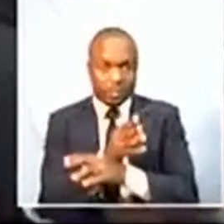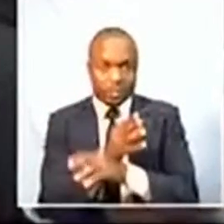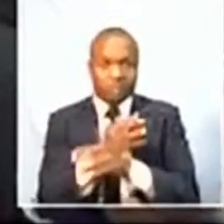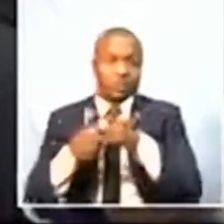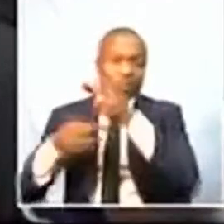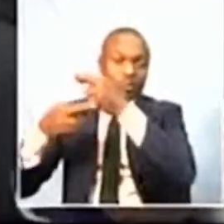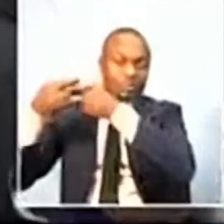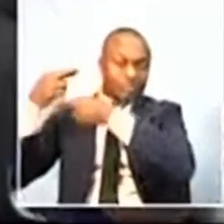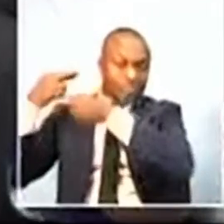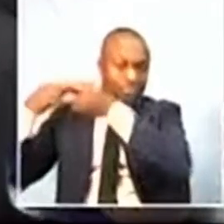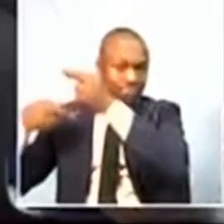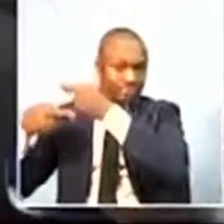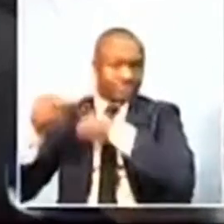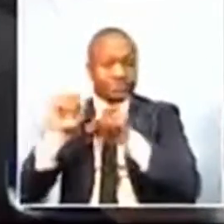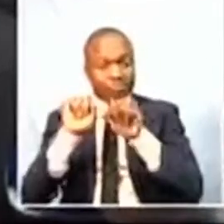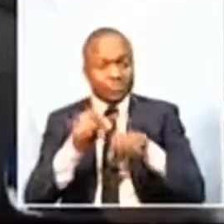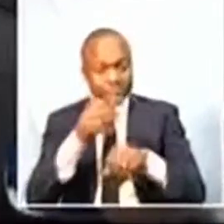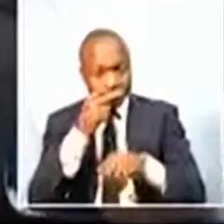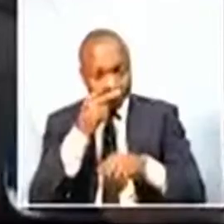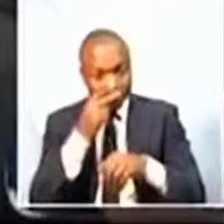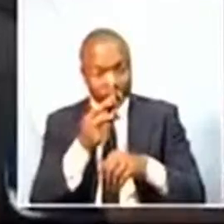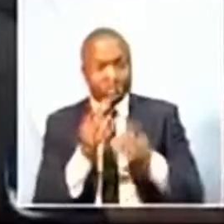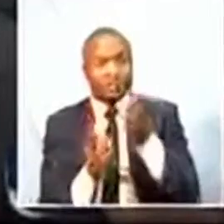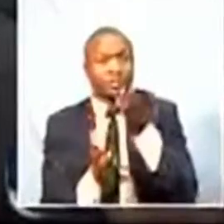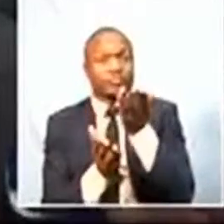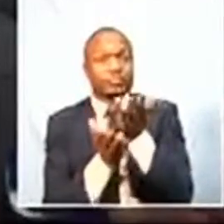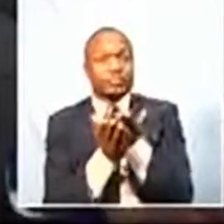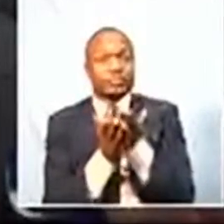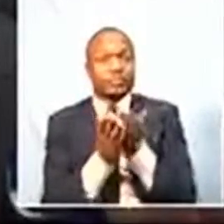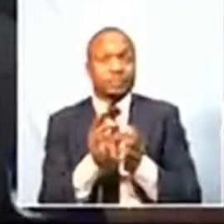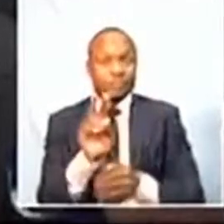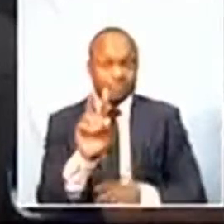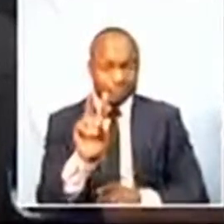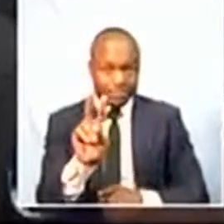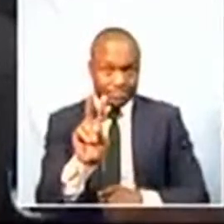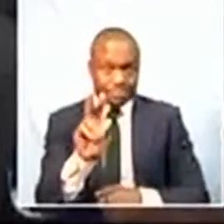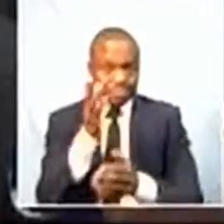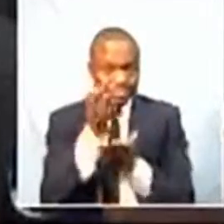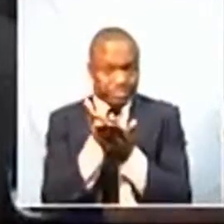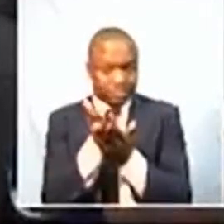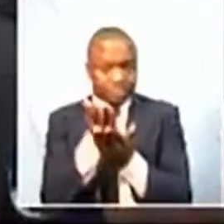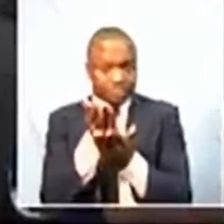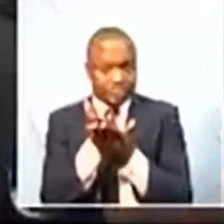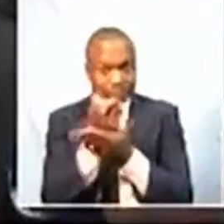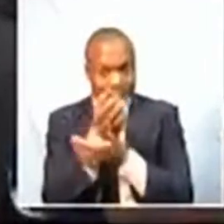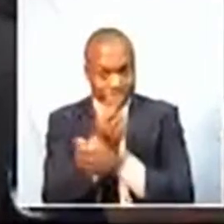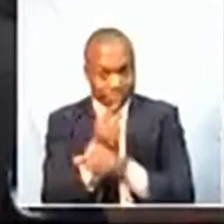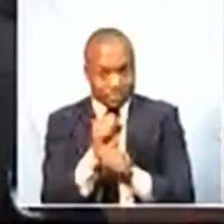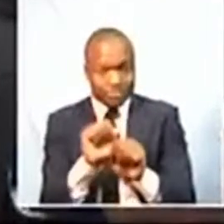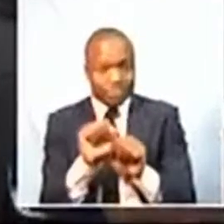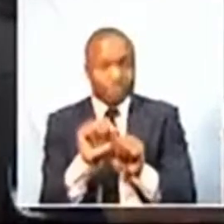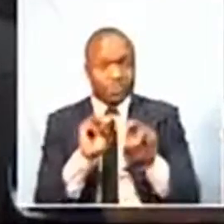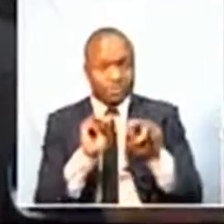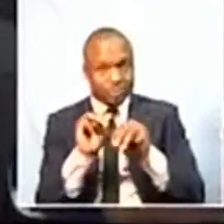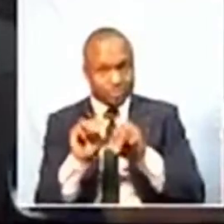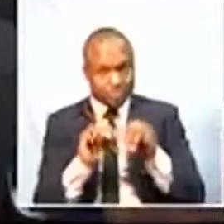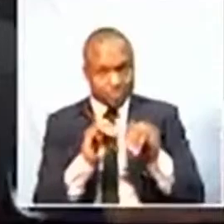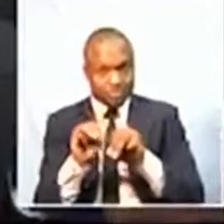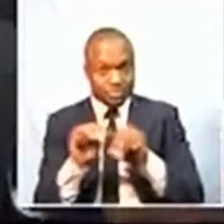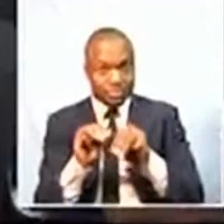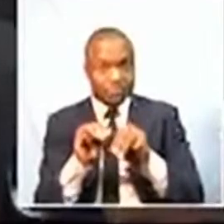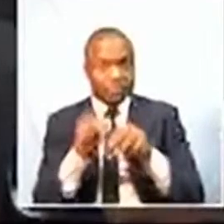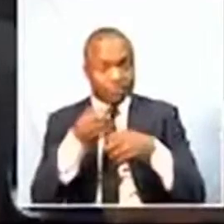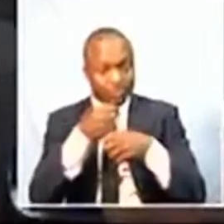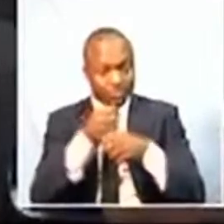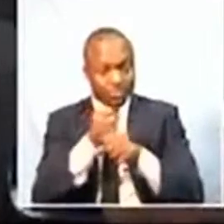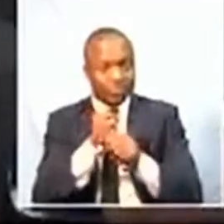review. Refer to Appendix 2. The major measure. Management has since